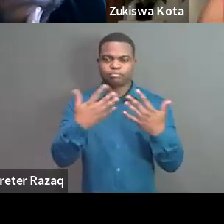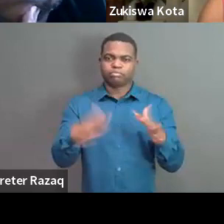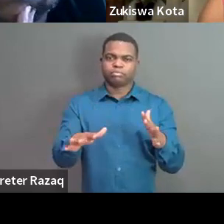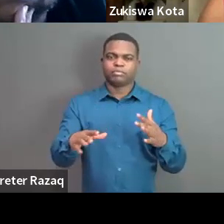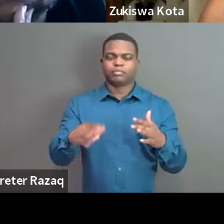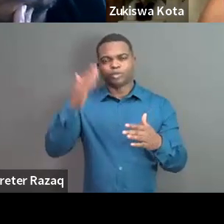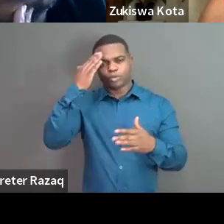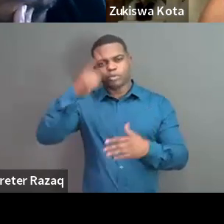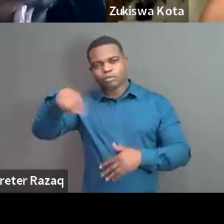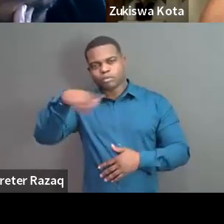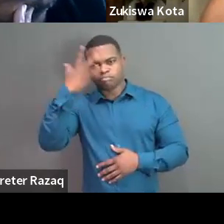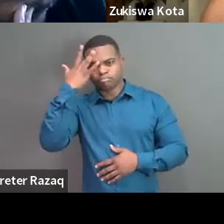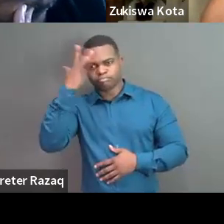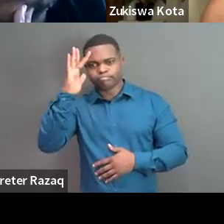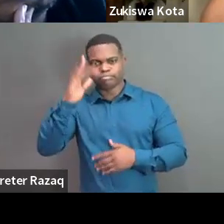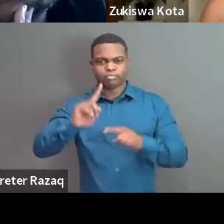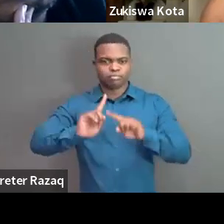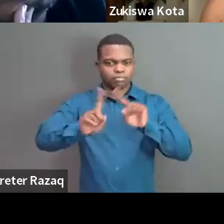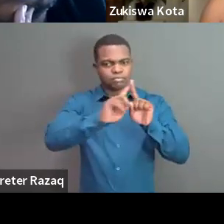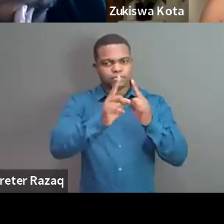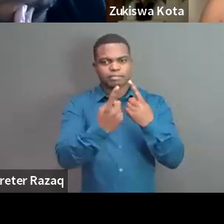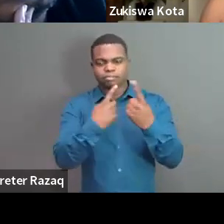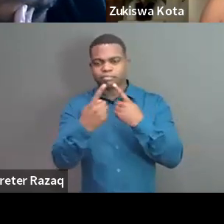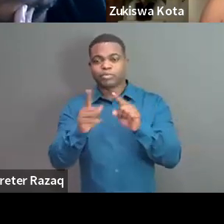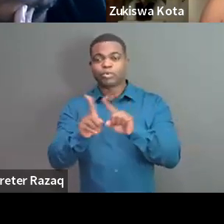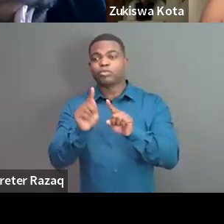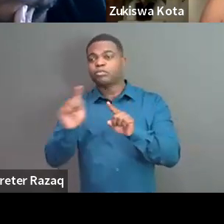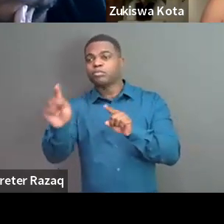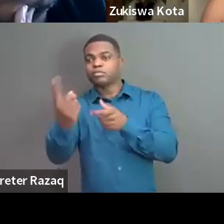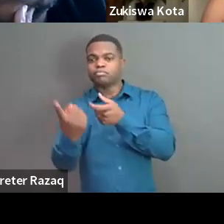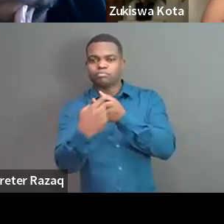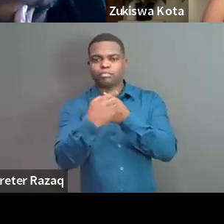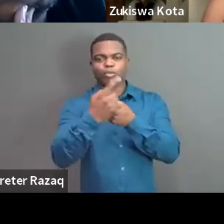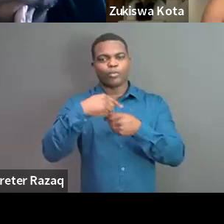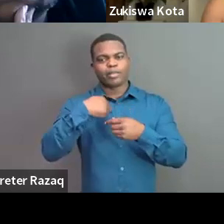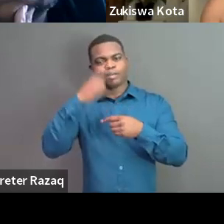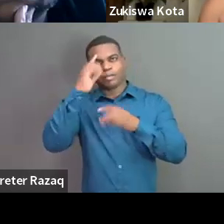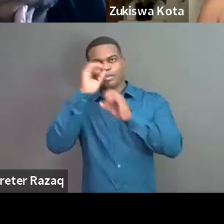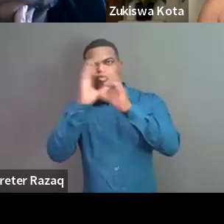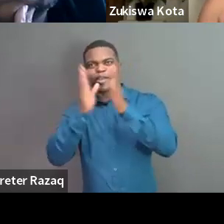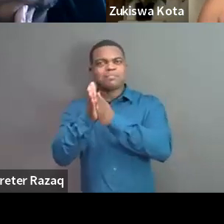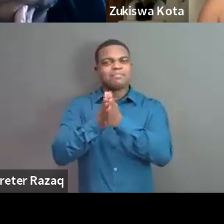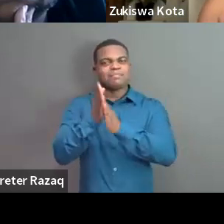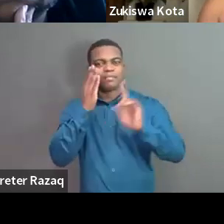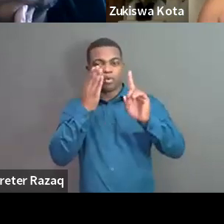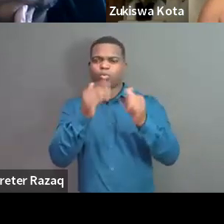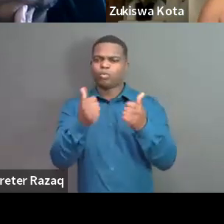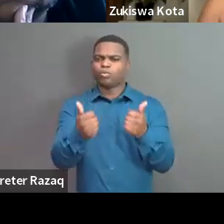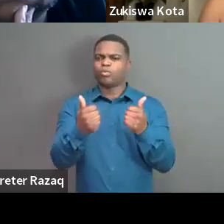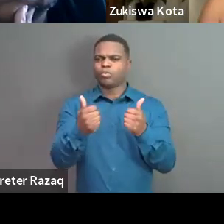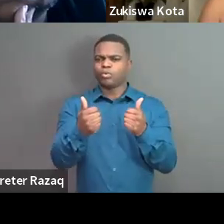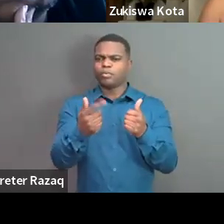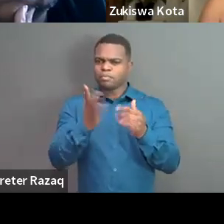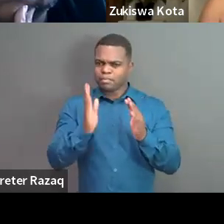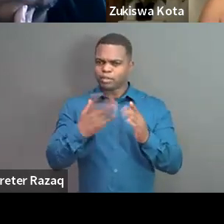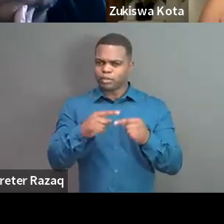dreaming that we need to do, the kind of innovation that we need to be all involved in. And I think that's what brings us together today. With that, I just